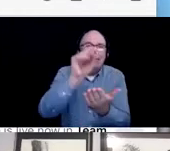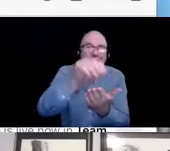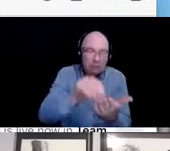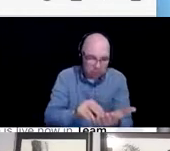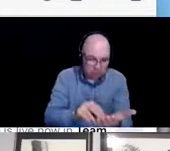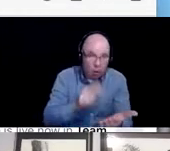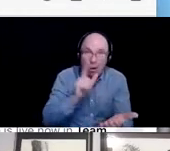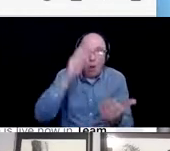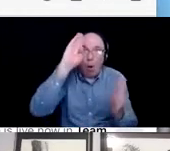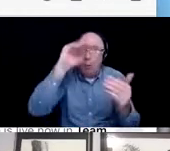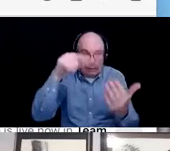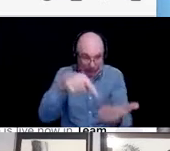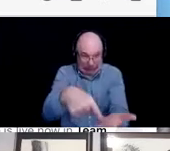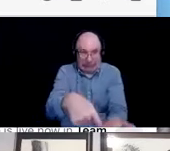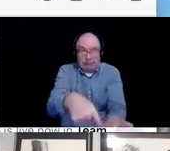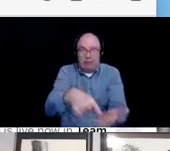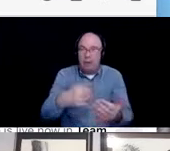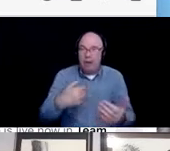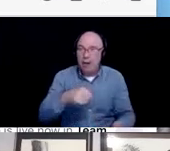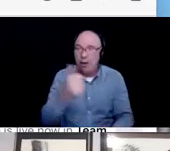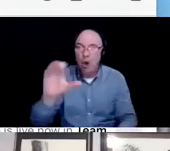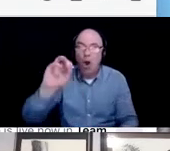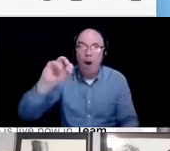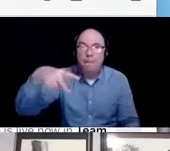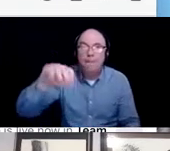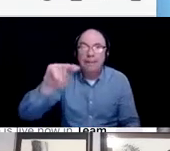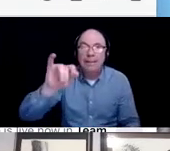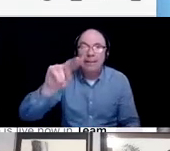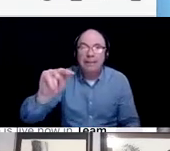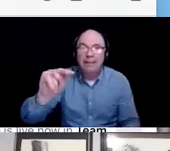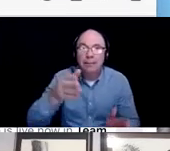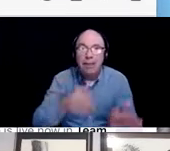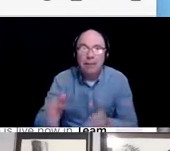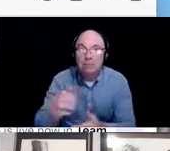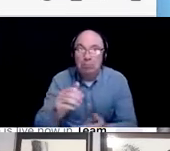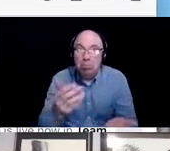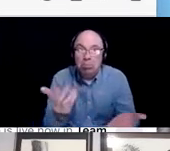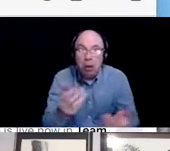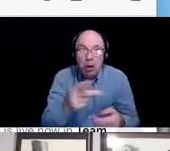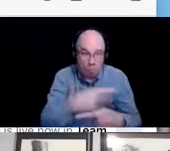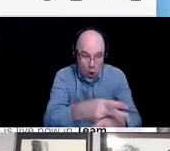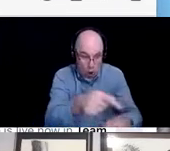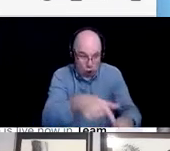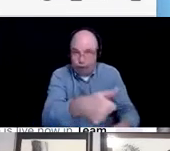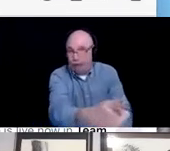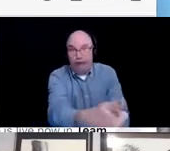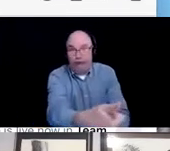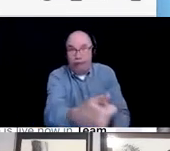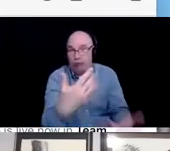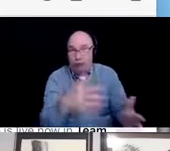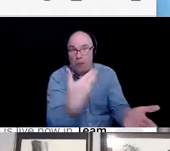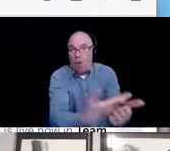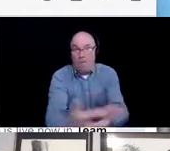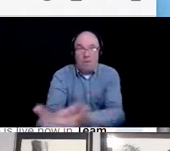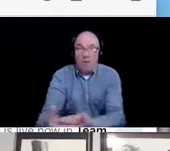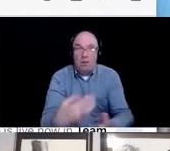isn't a hope in the compensation plan. There's not a hope the products work, because those have been proven, right? So those are